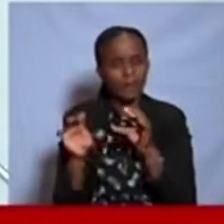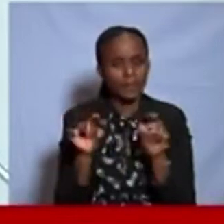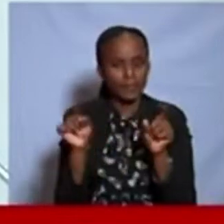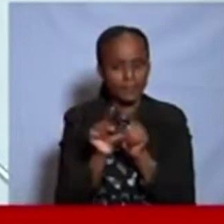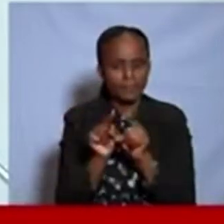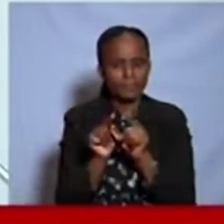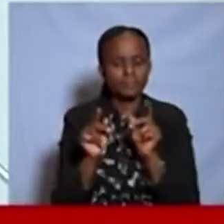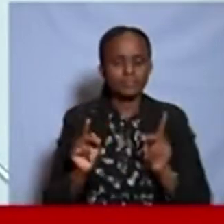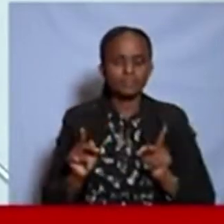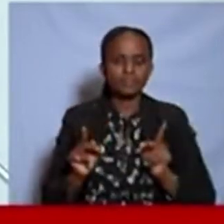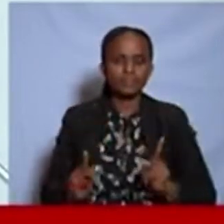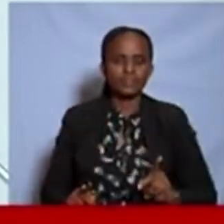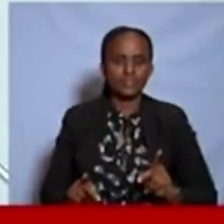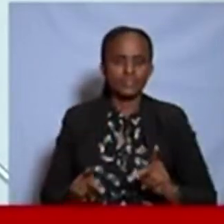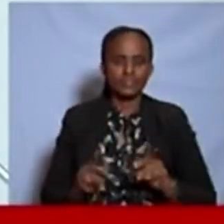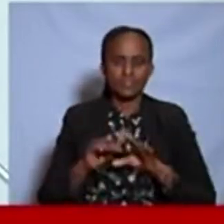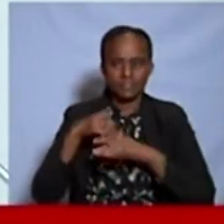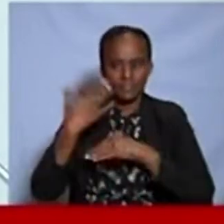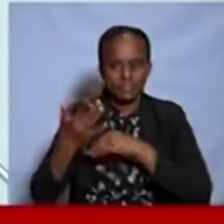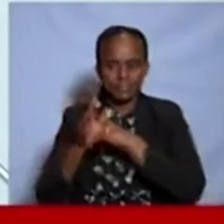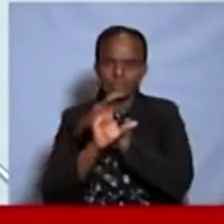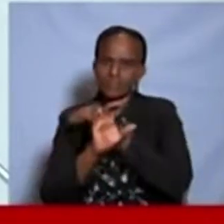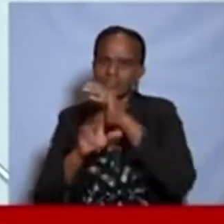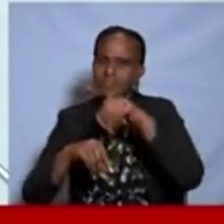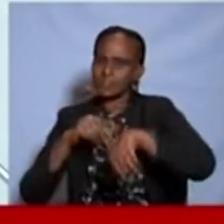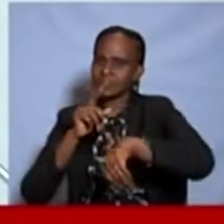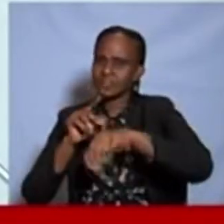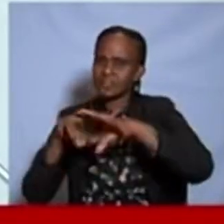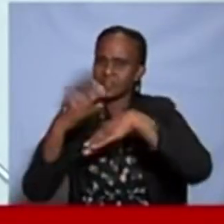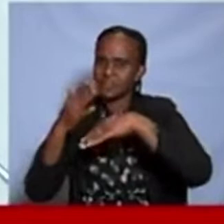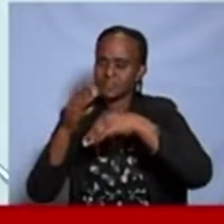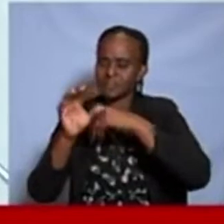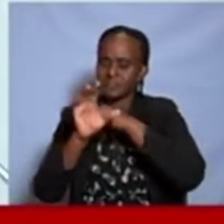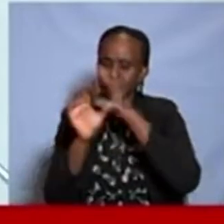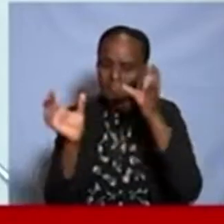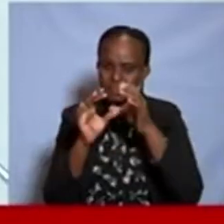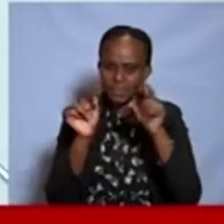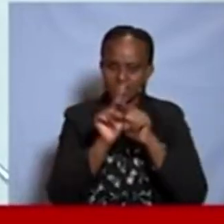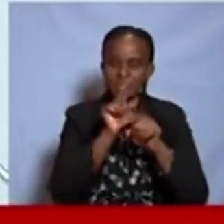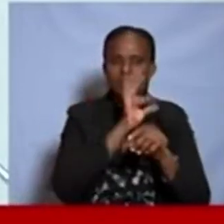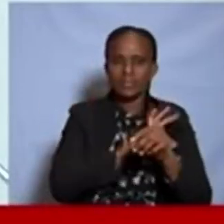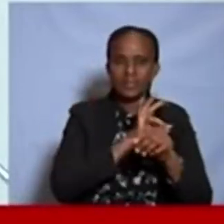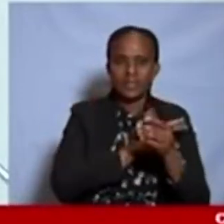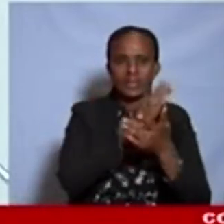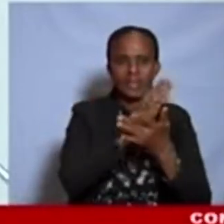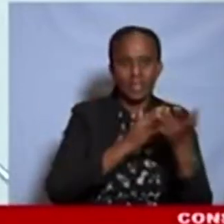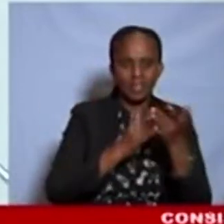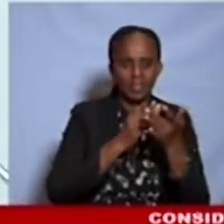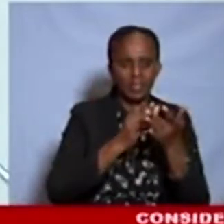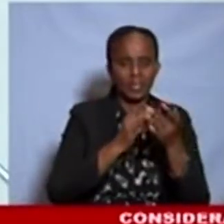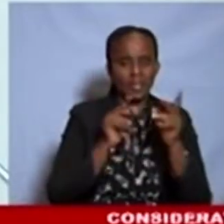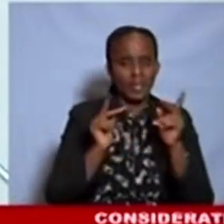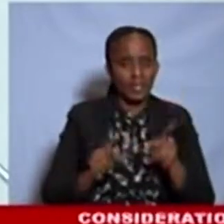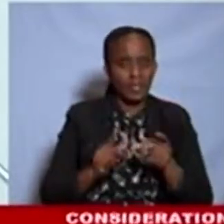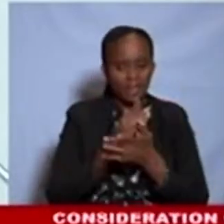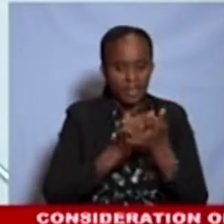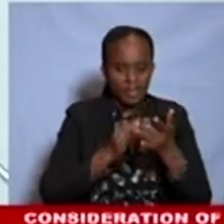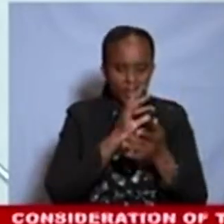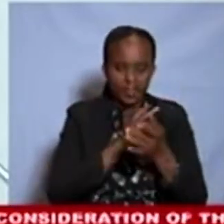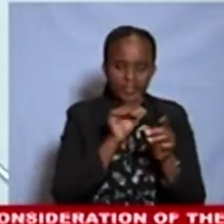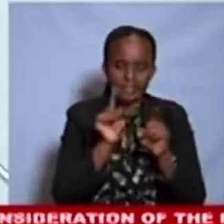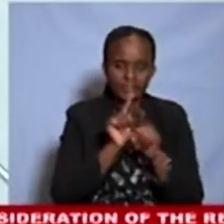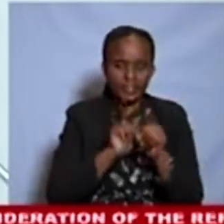take this person out of the council and give him half salary. If you give that person half salary